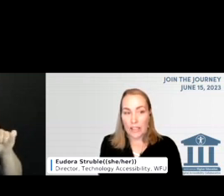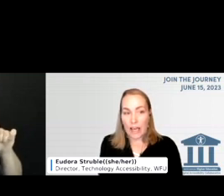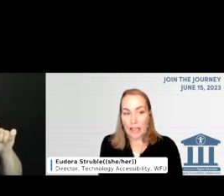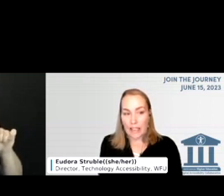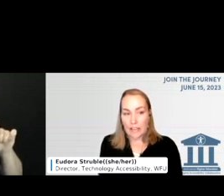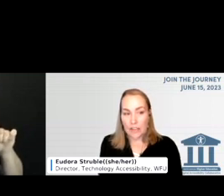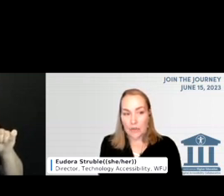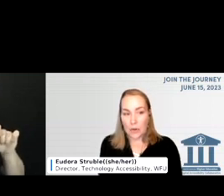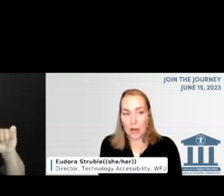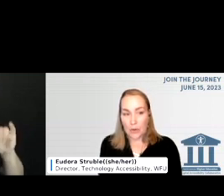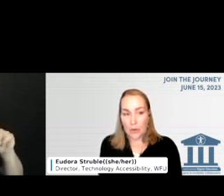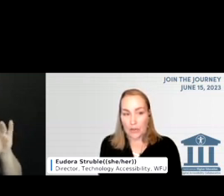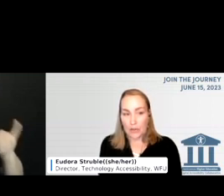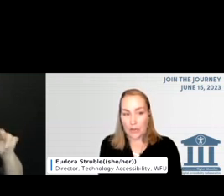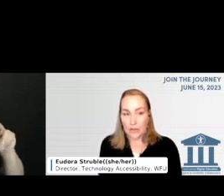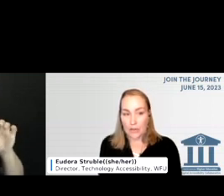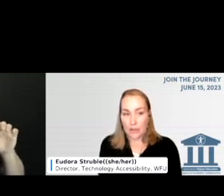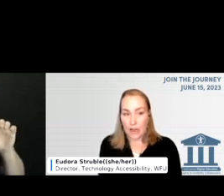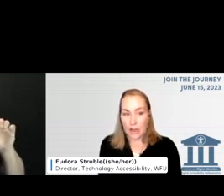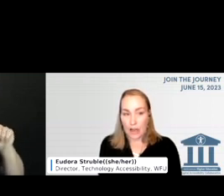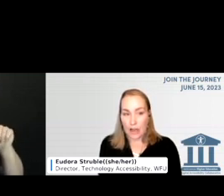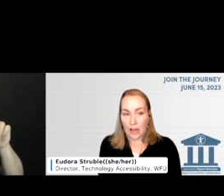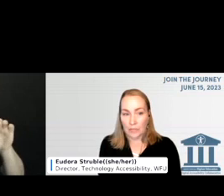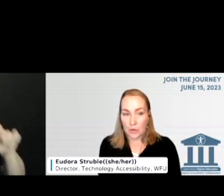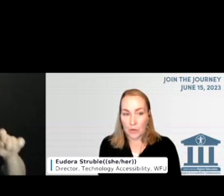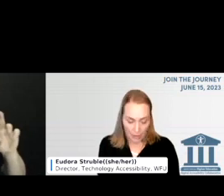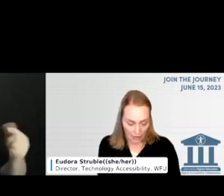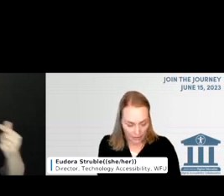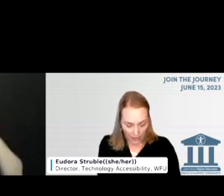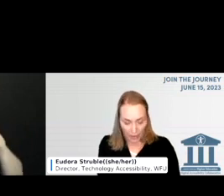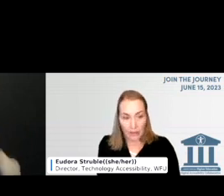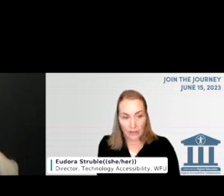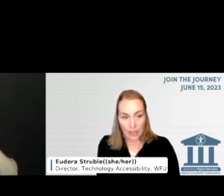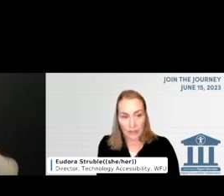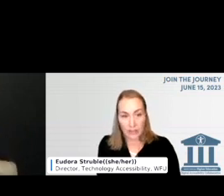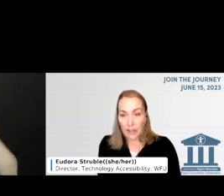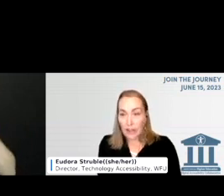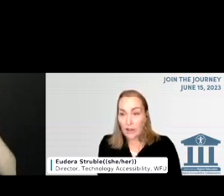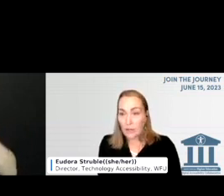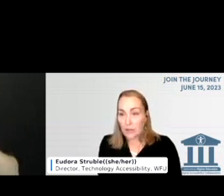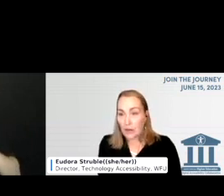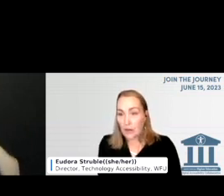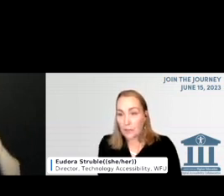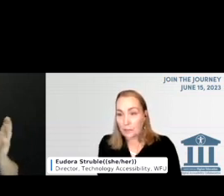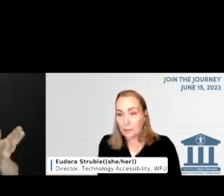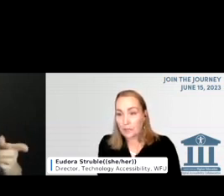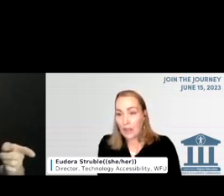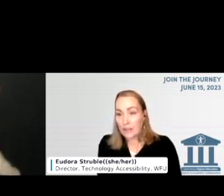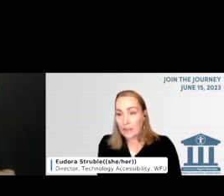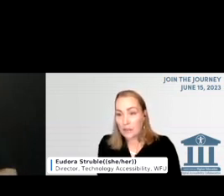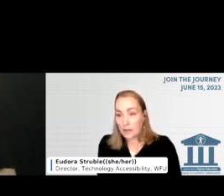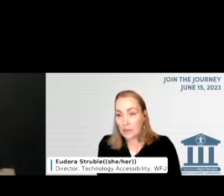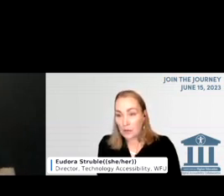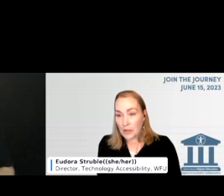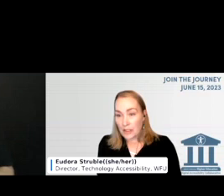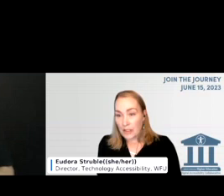sig-digital-accessibility@uncause.org to get added into our Google group email list. I will put that in the chat for you all,